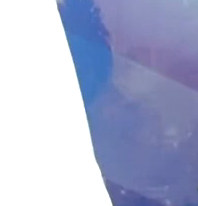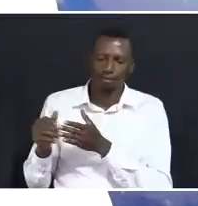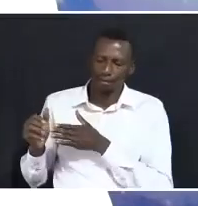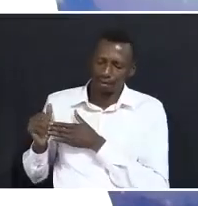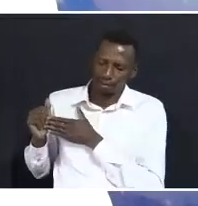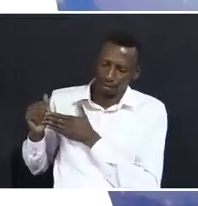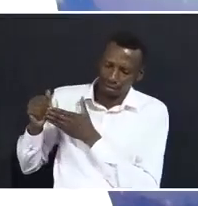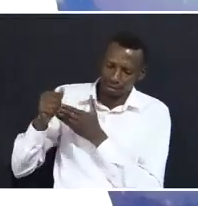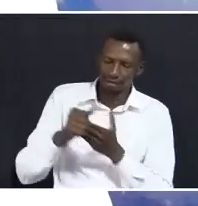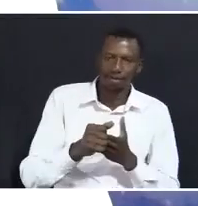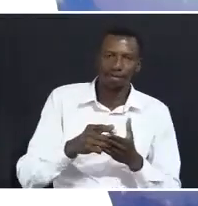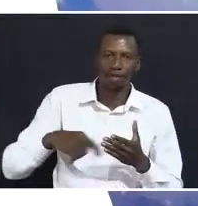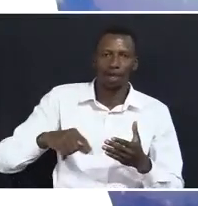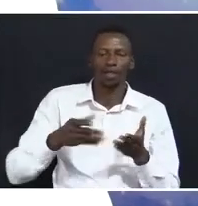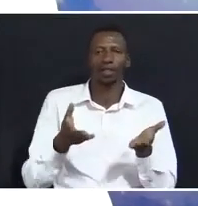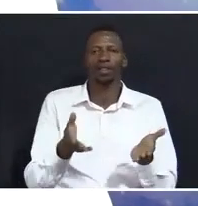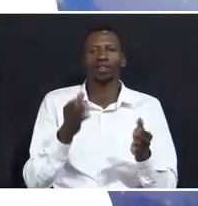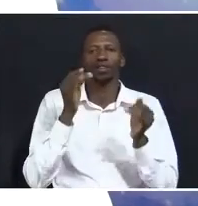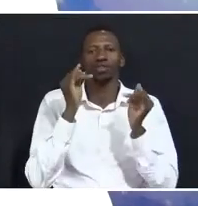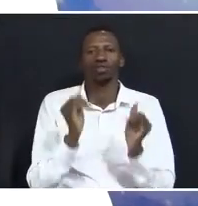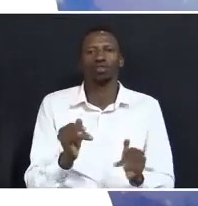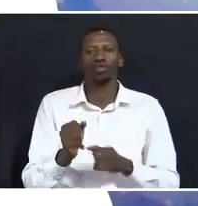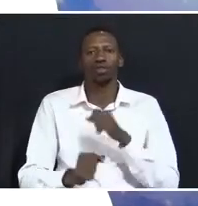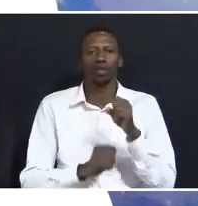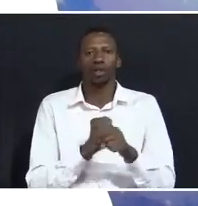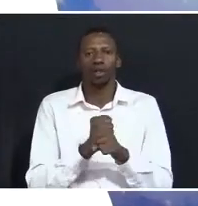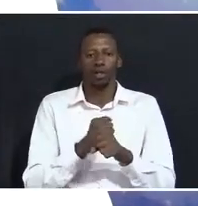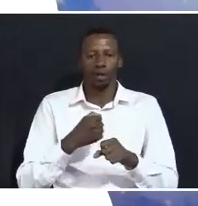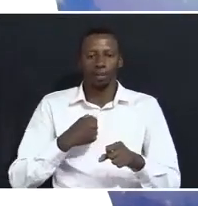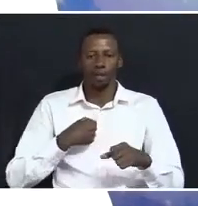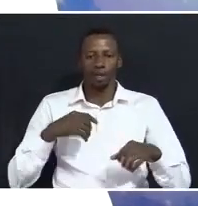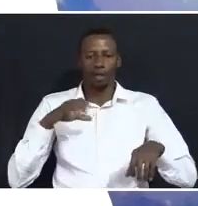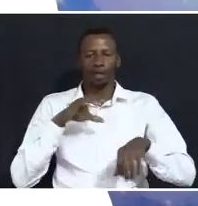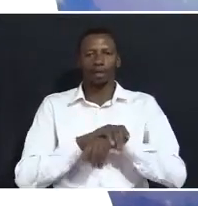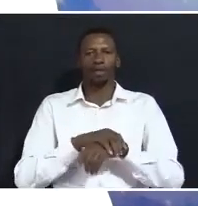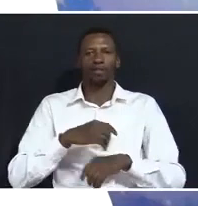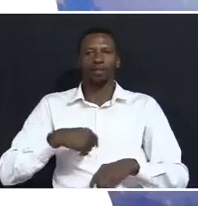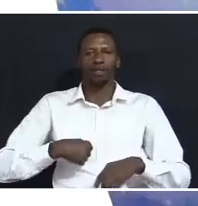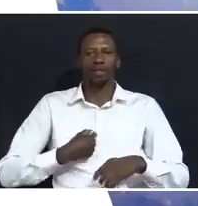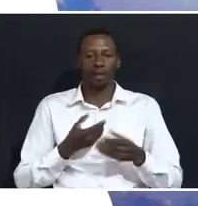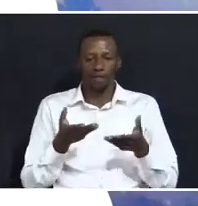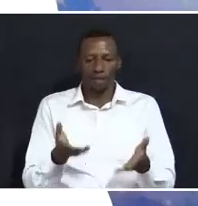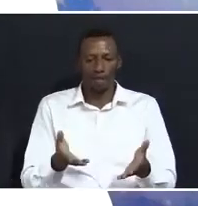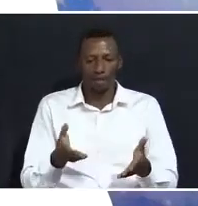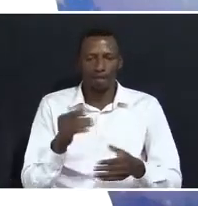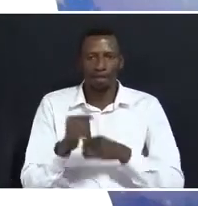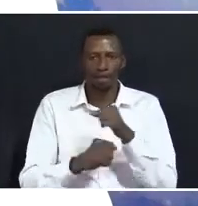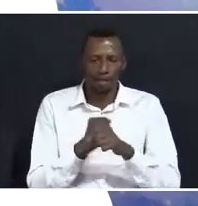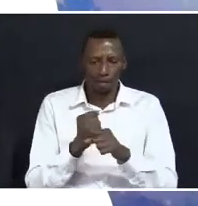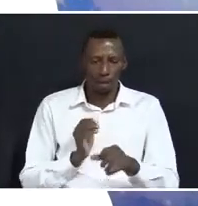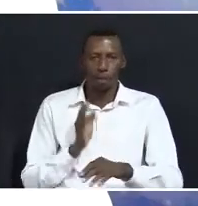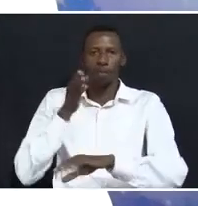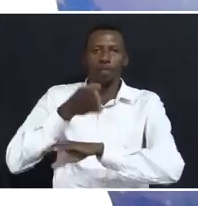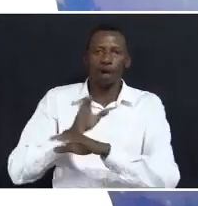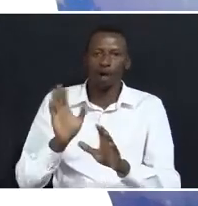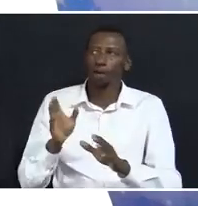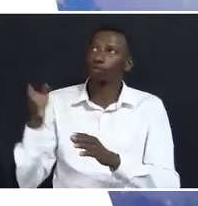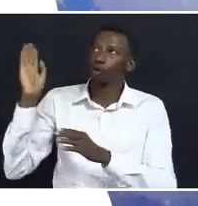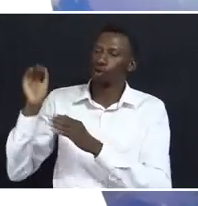year. I personally just found myself this side of the year. I did not cross, I was